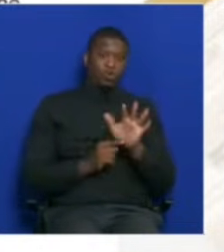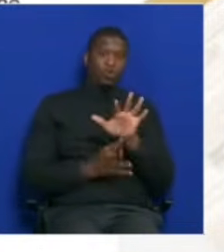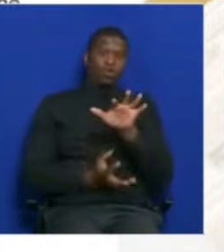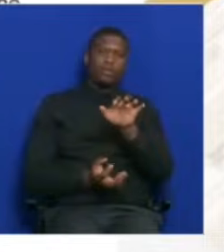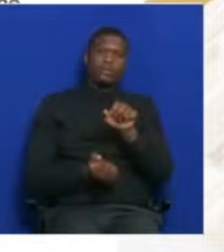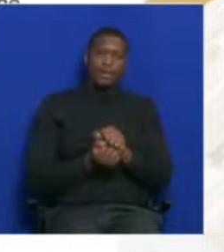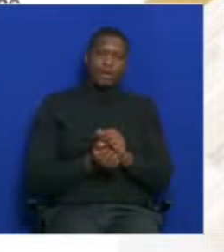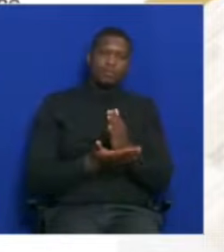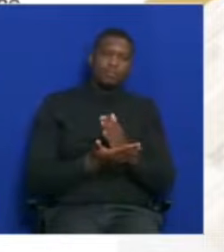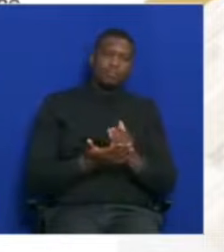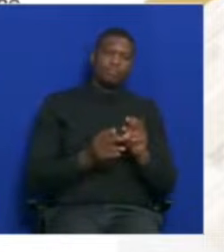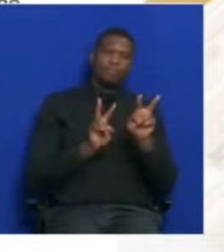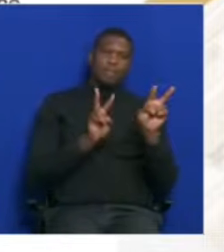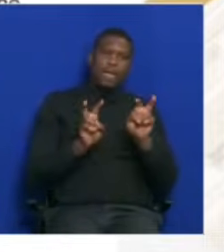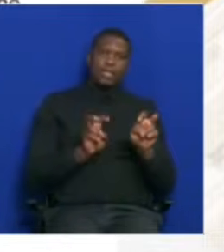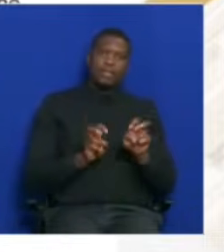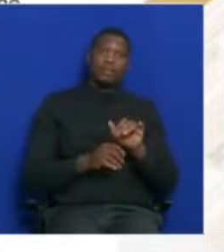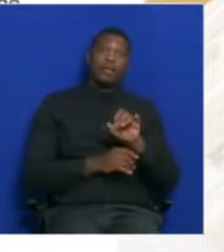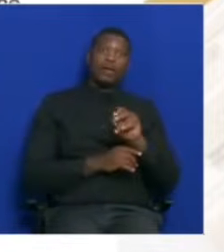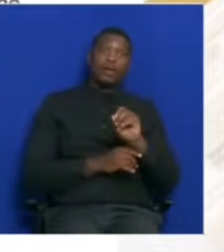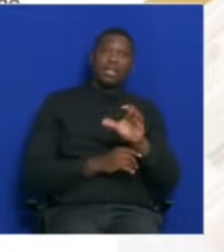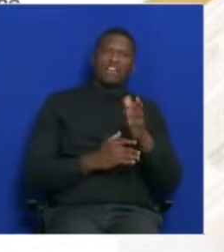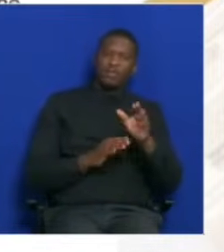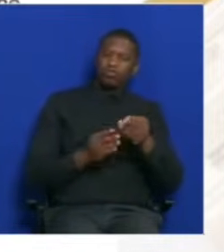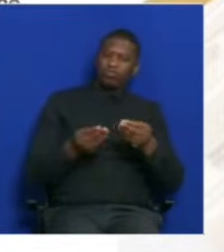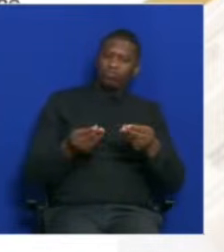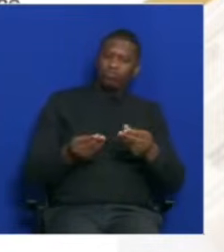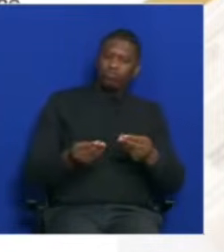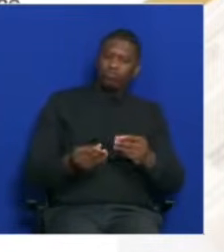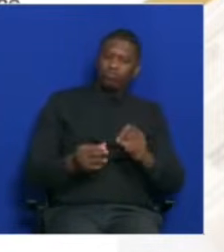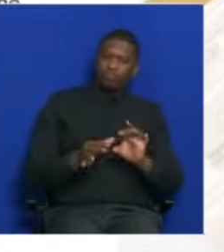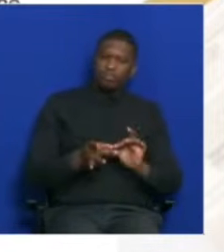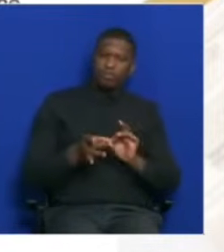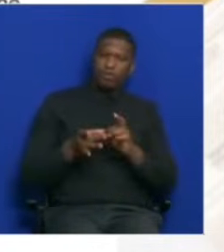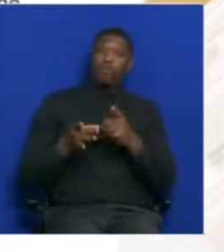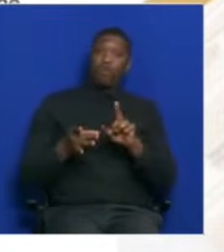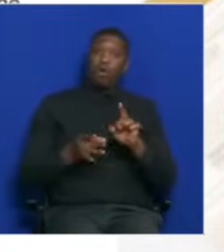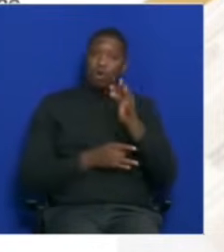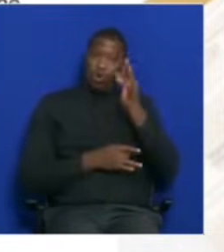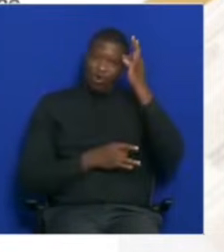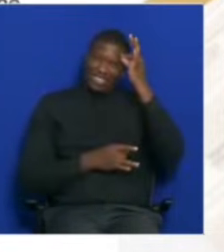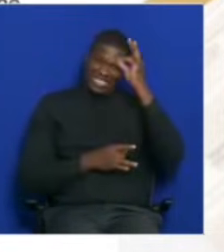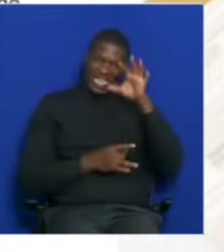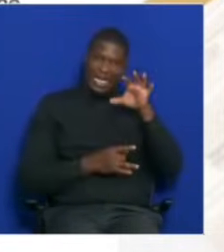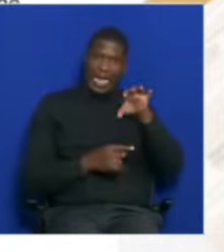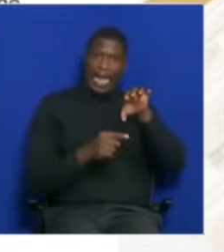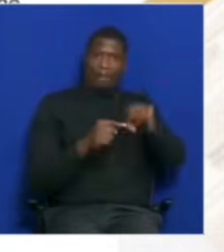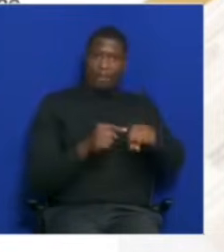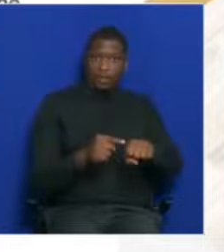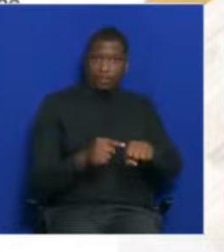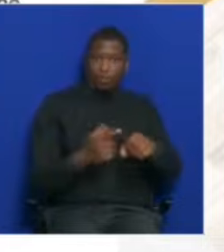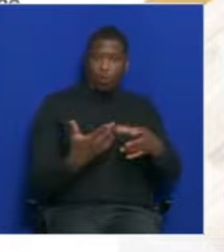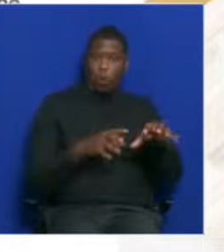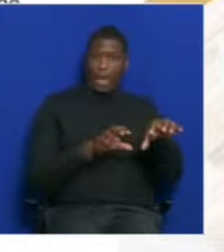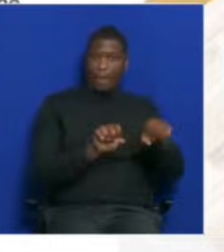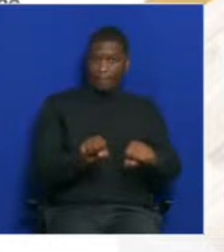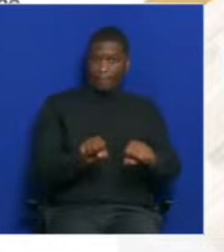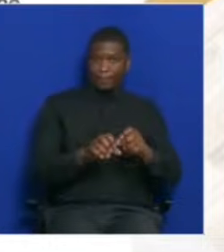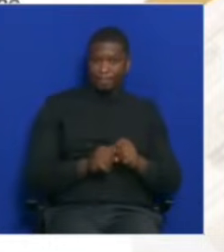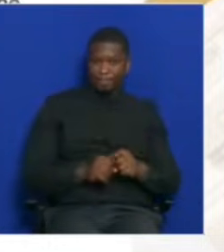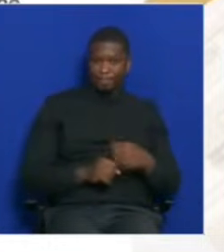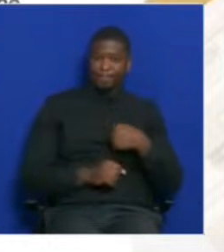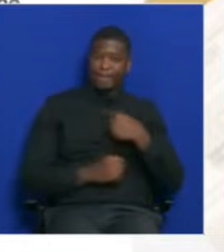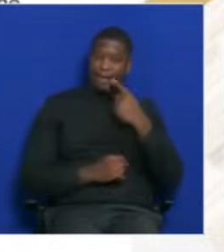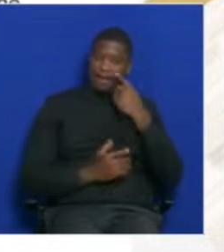by IDEC as they relate to state capture. My evidence concerns the manner in